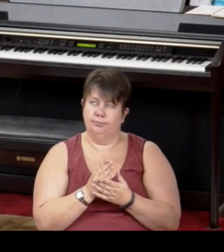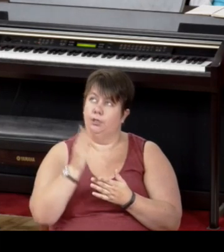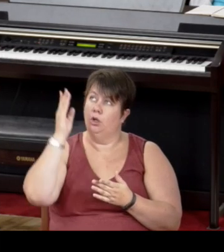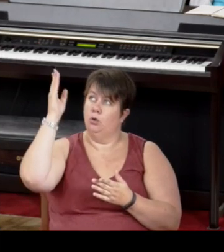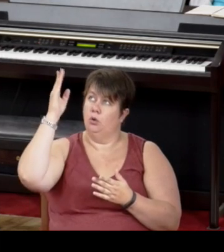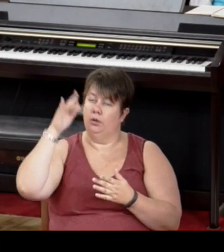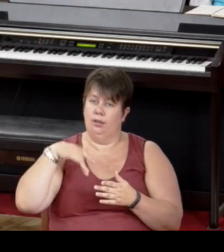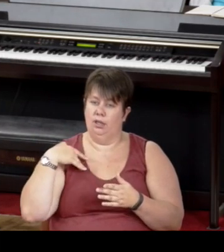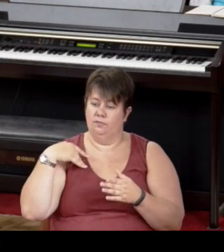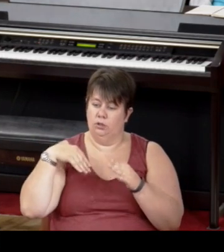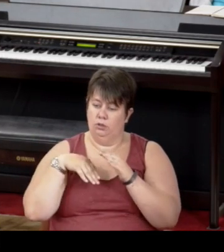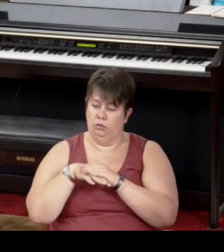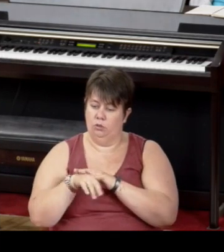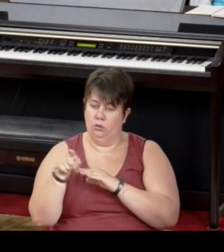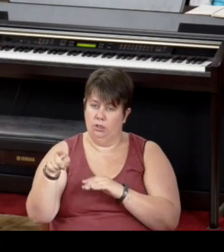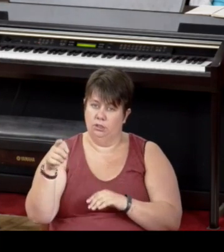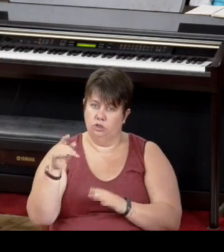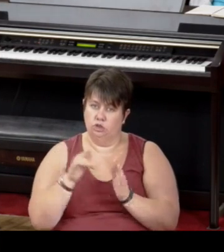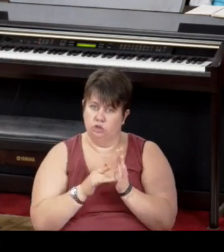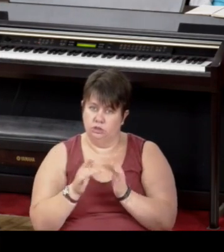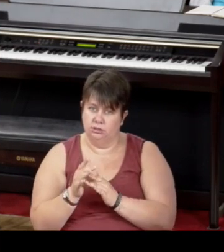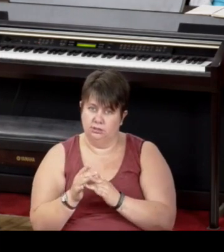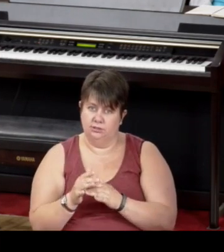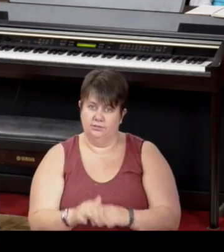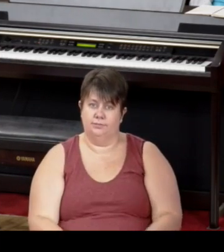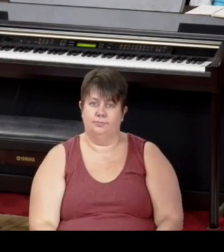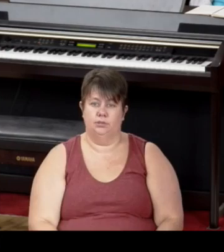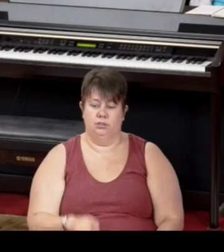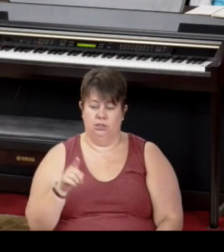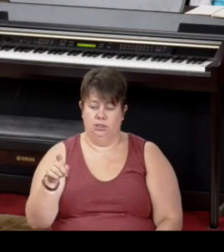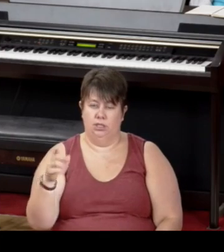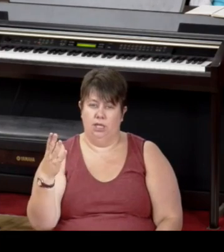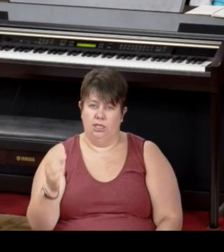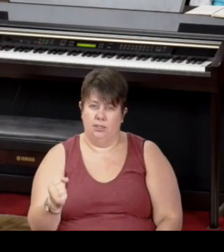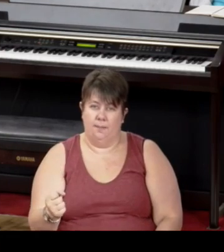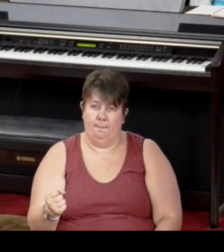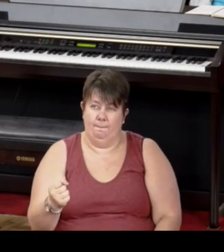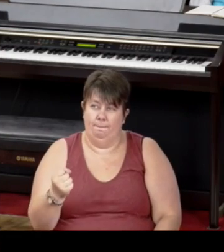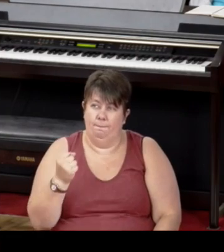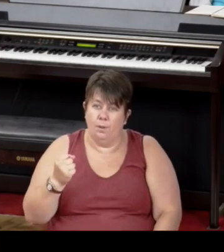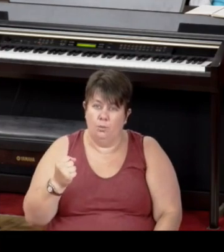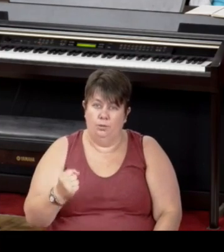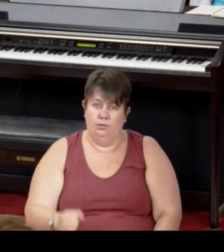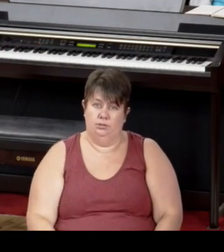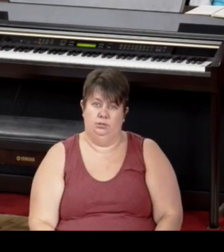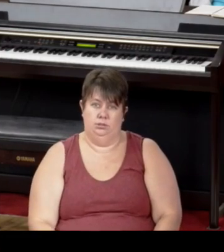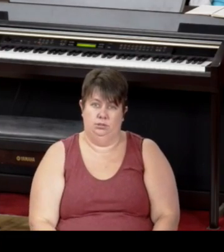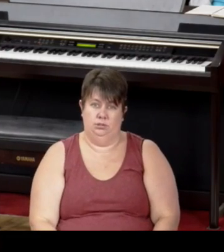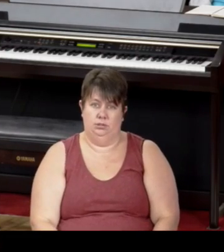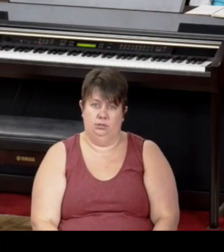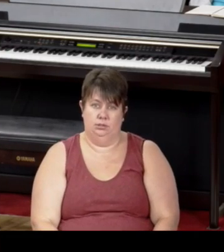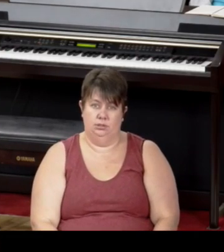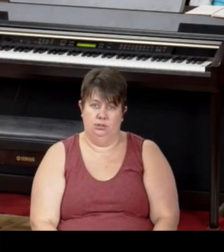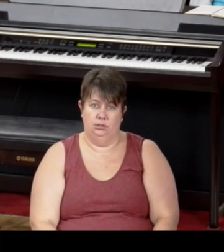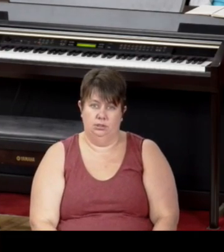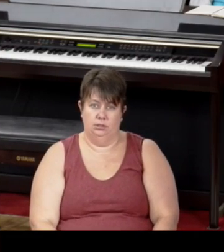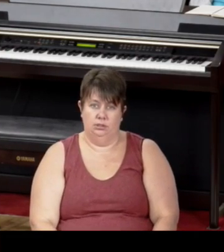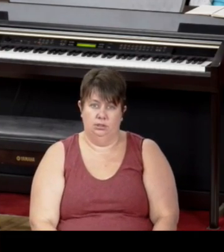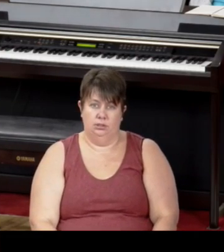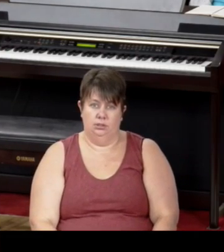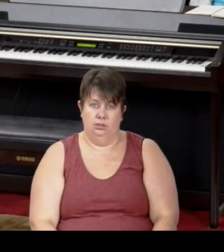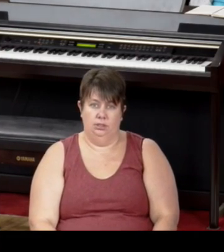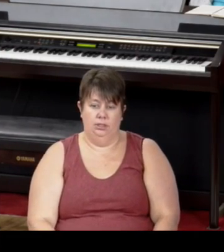power. And so that is the power that Jesus has. He's powerful. But he's